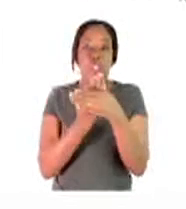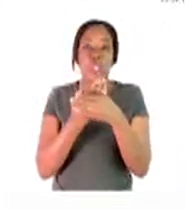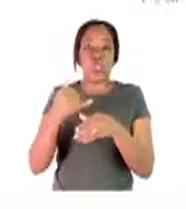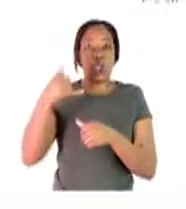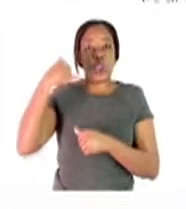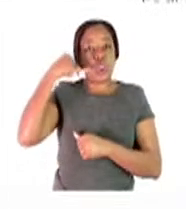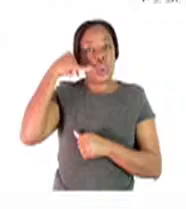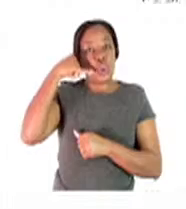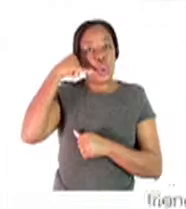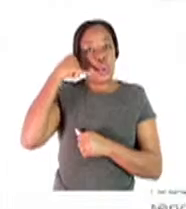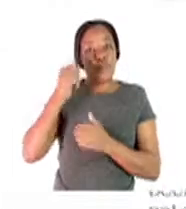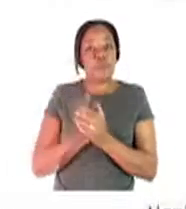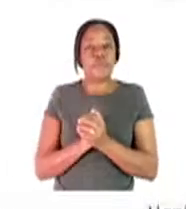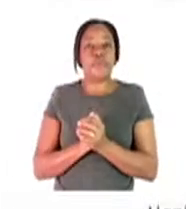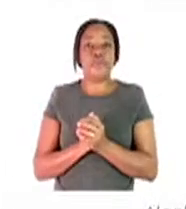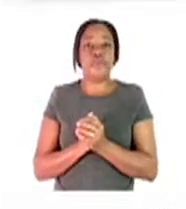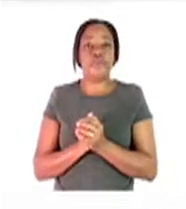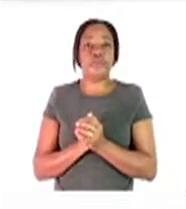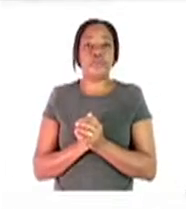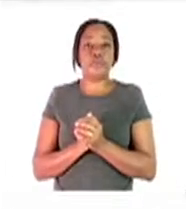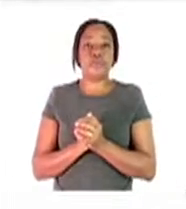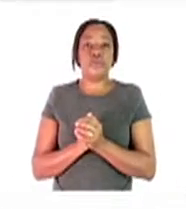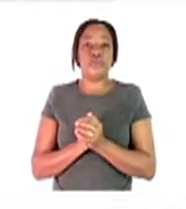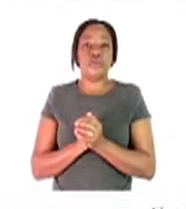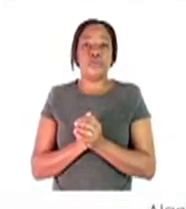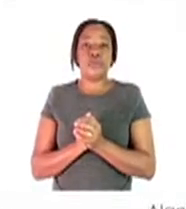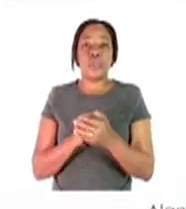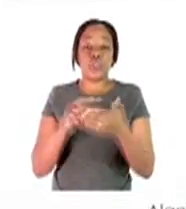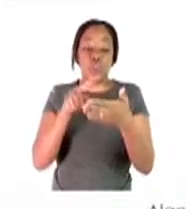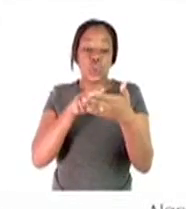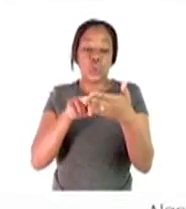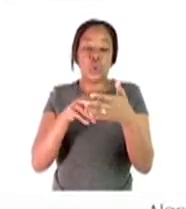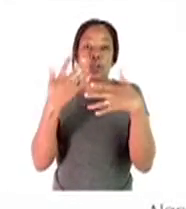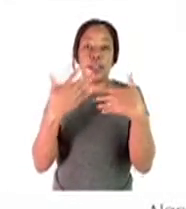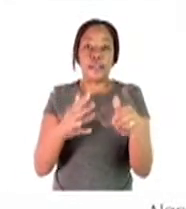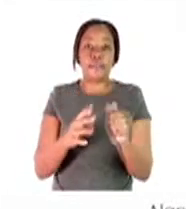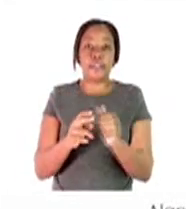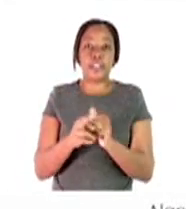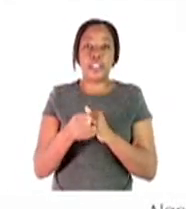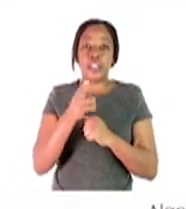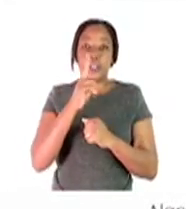this story, and we are going to answer the questions that follows.